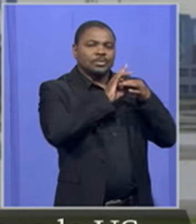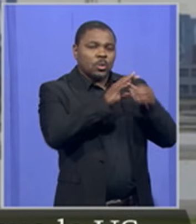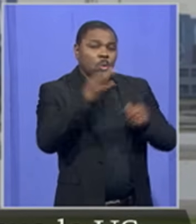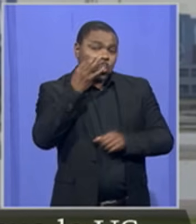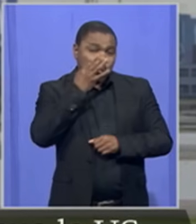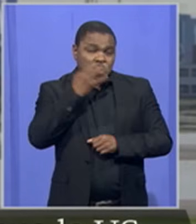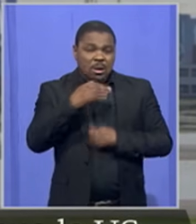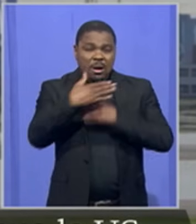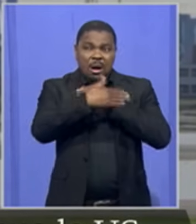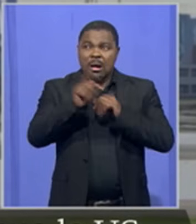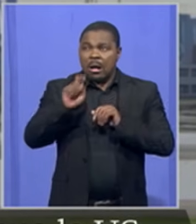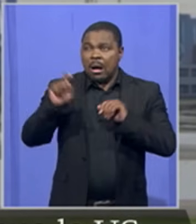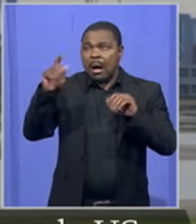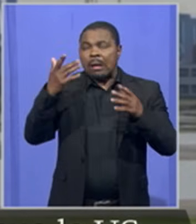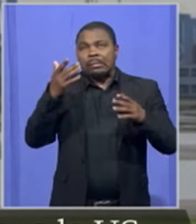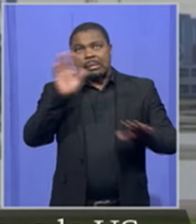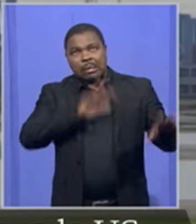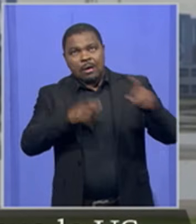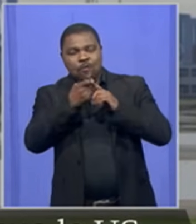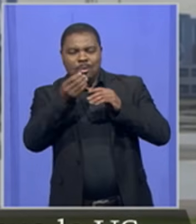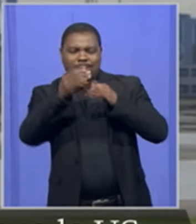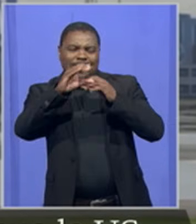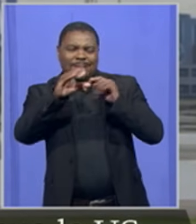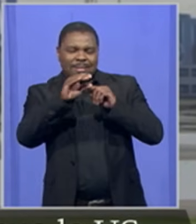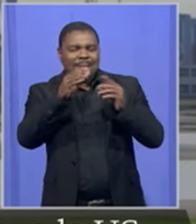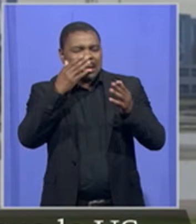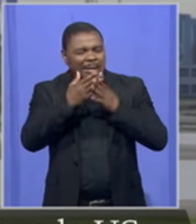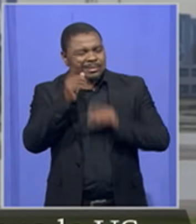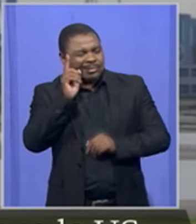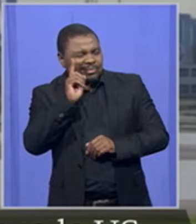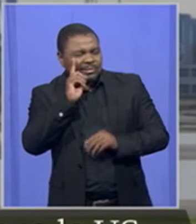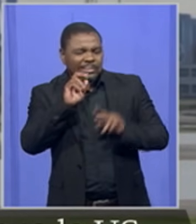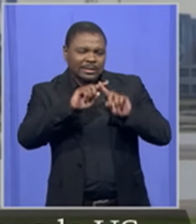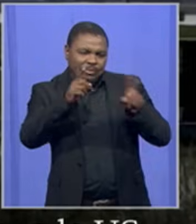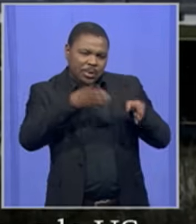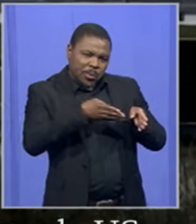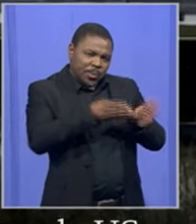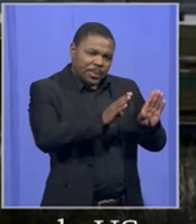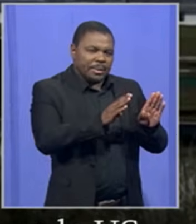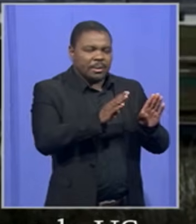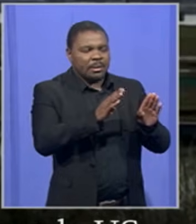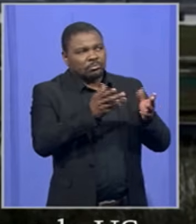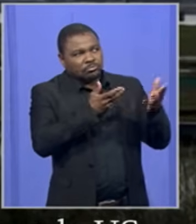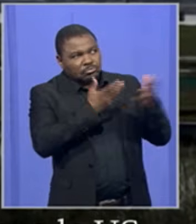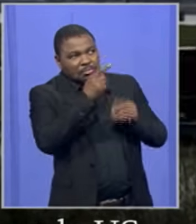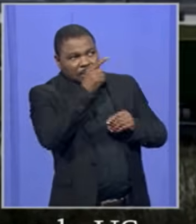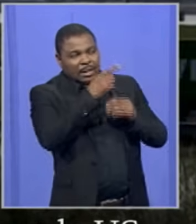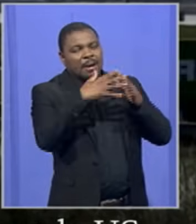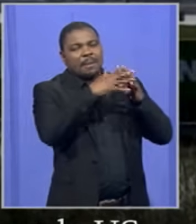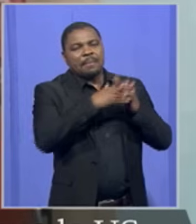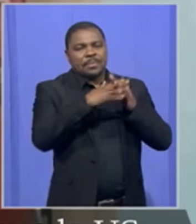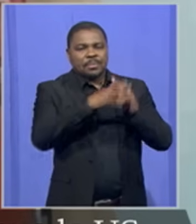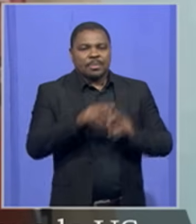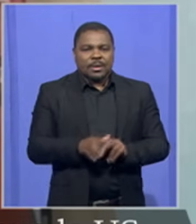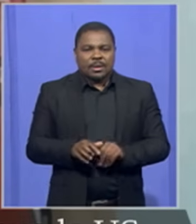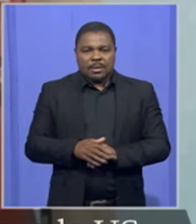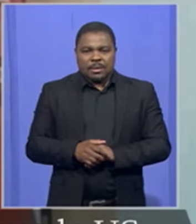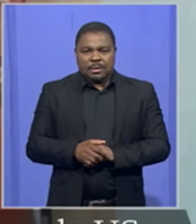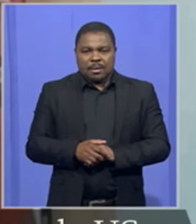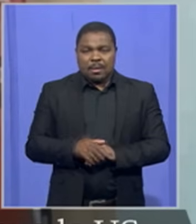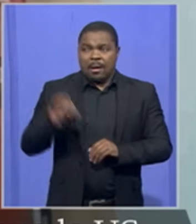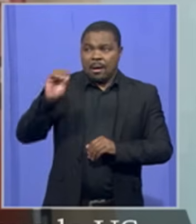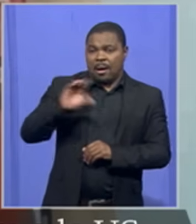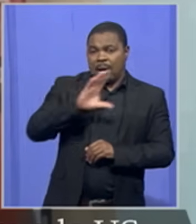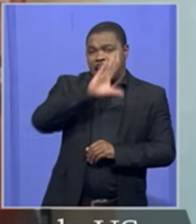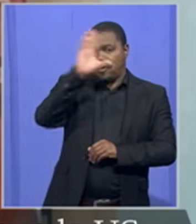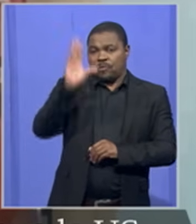tse di amilweng ke lekgetho leno di ka dirisa mekgwa e farologaneng go tsibogela molao o montšhwa wa Amerika. I think that African countries can